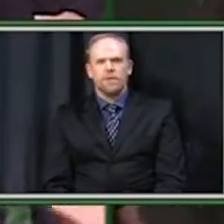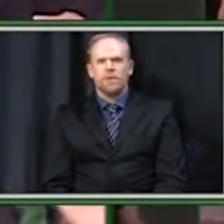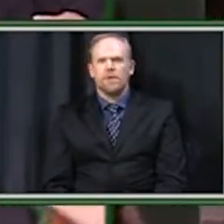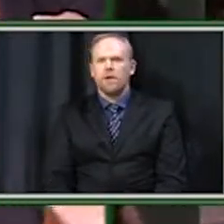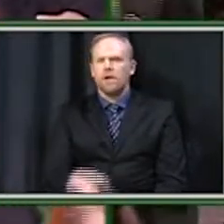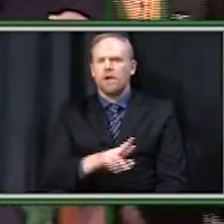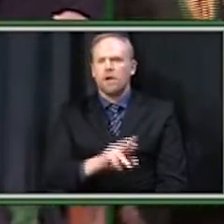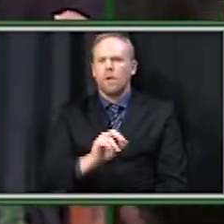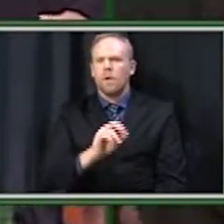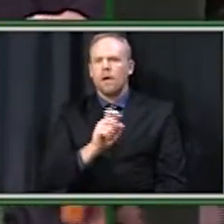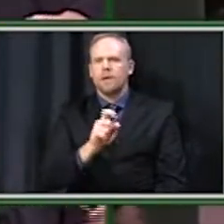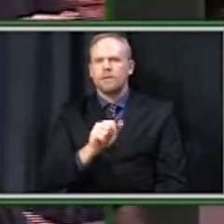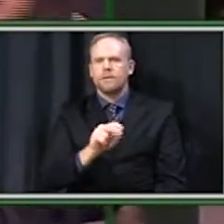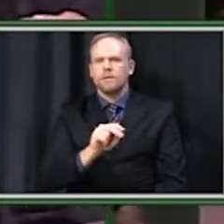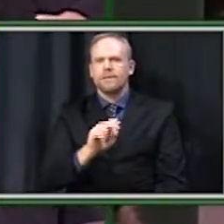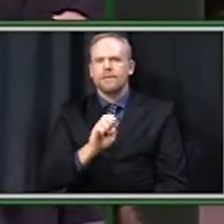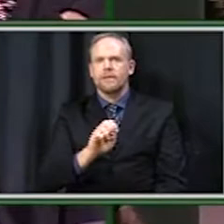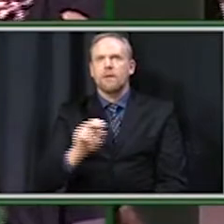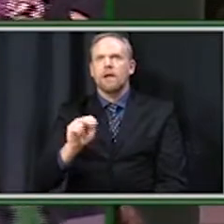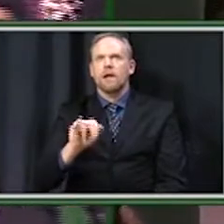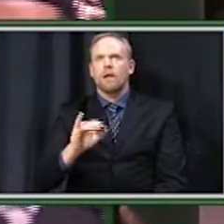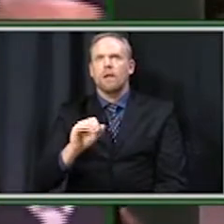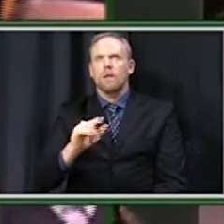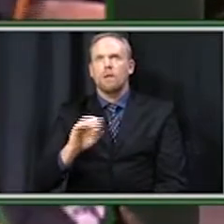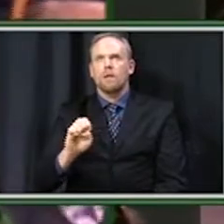Roxanne Nicole Langlois.